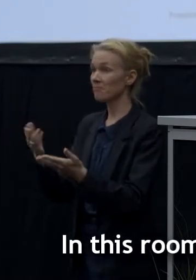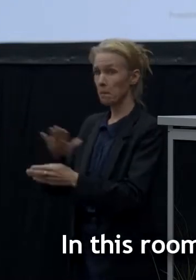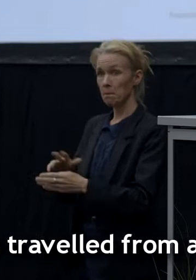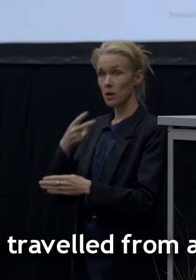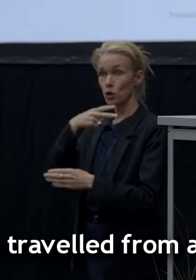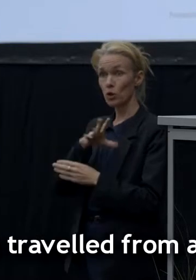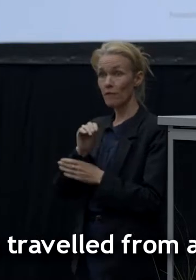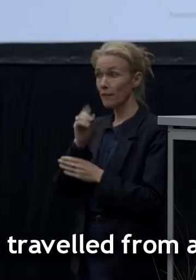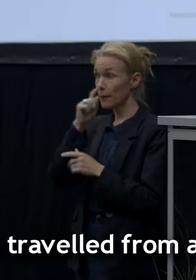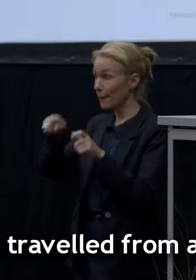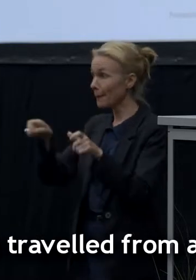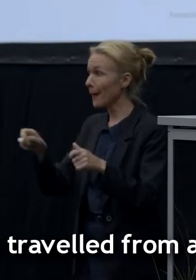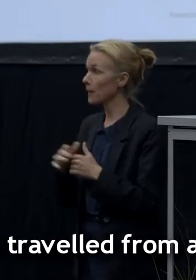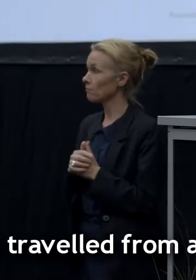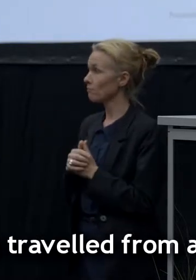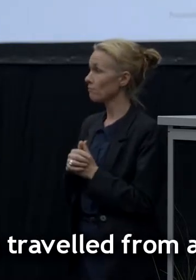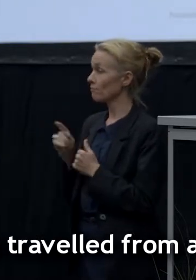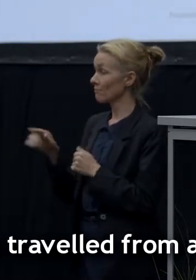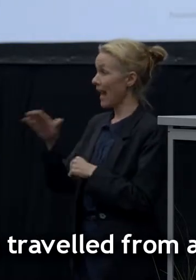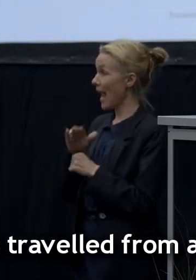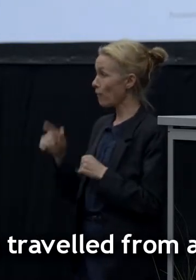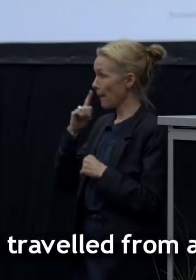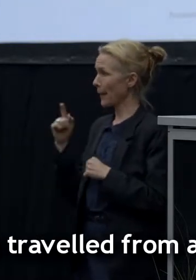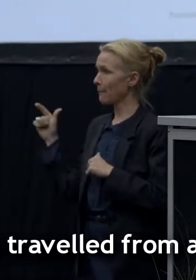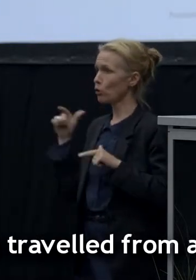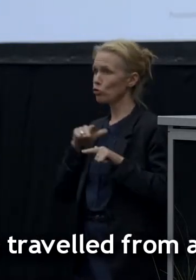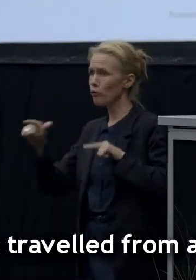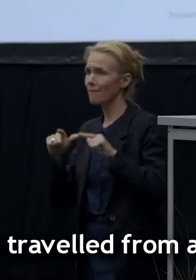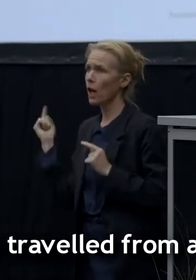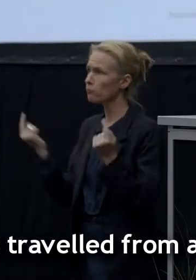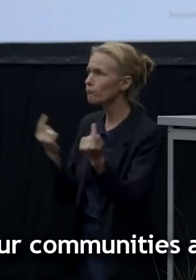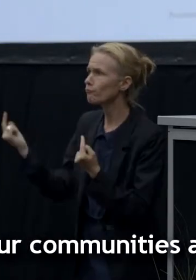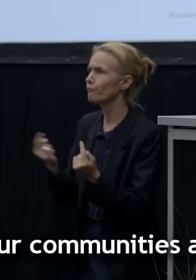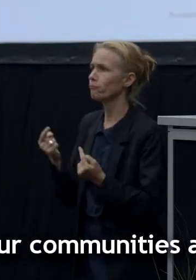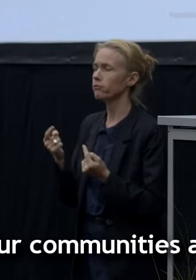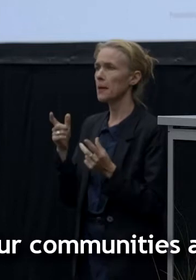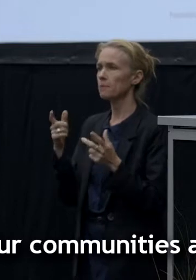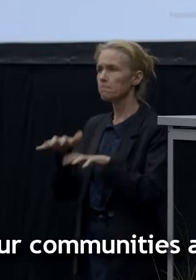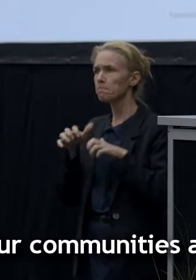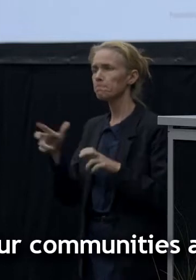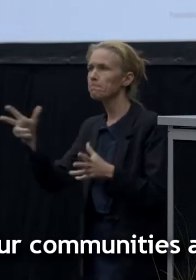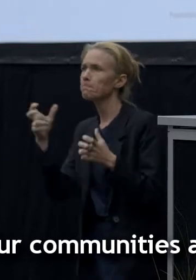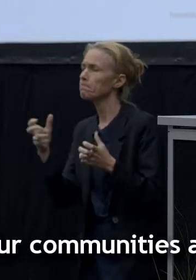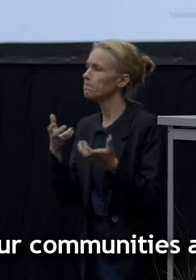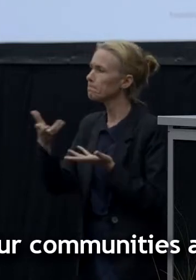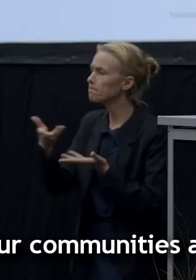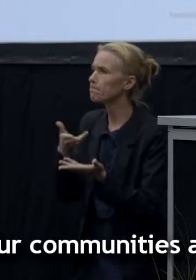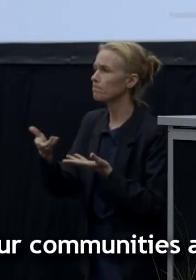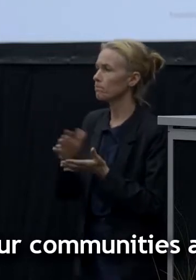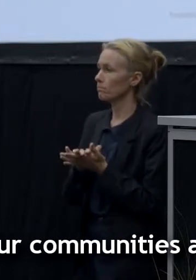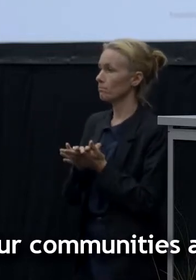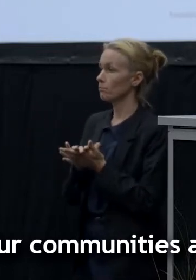people. You've traveled from all over the district to listen to our Koro today. Our communities are made up of people from